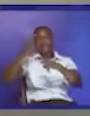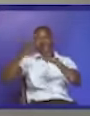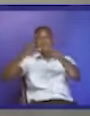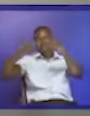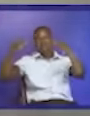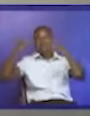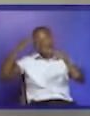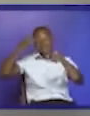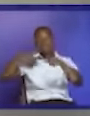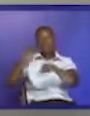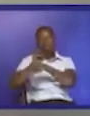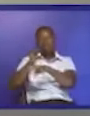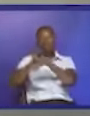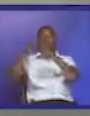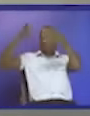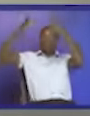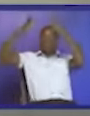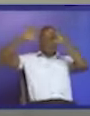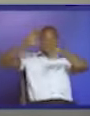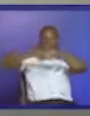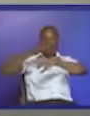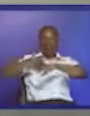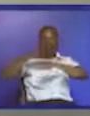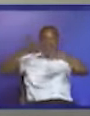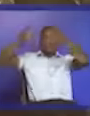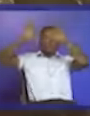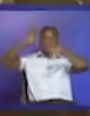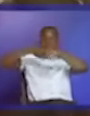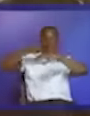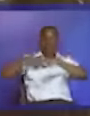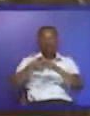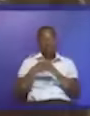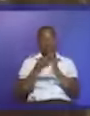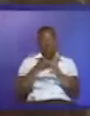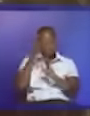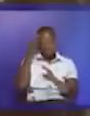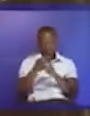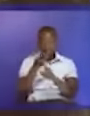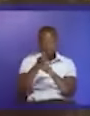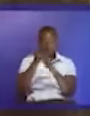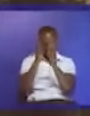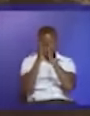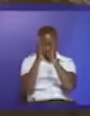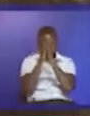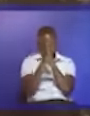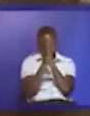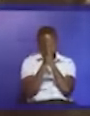assignment, release it upon me. Someone pray. Someone pray. Someone pray.